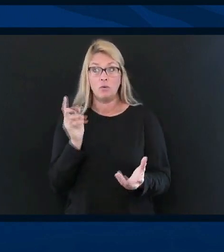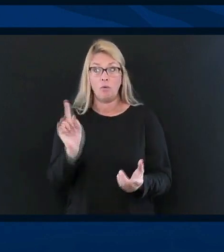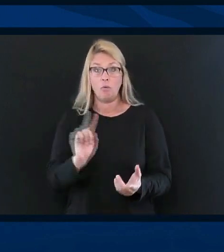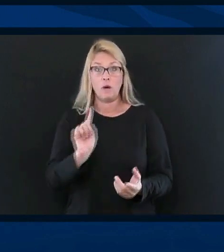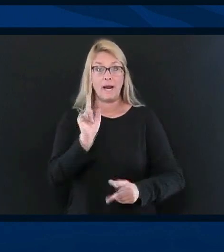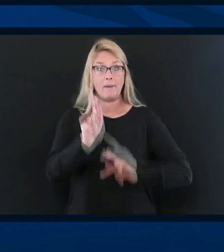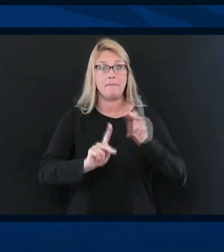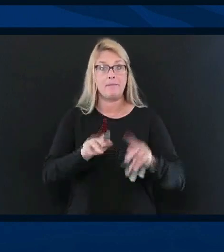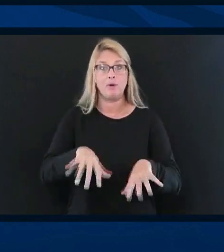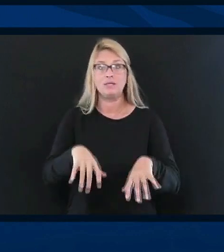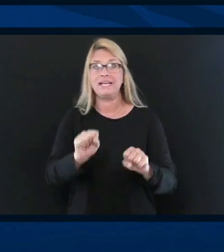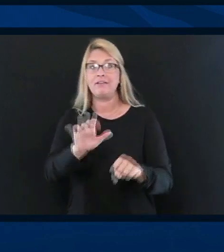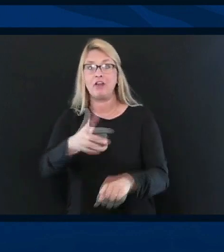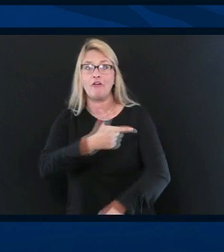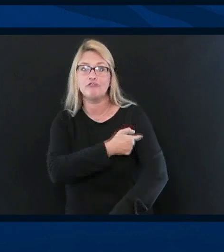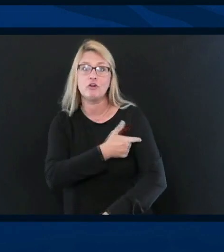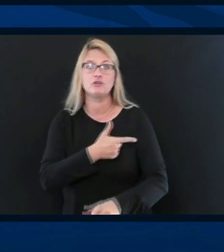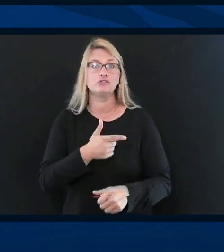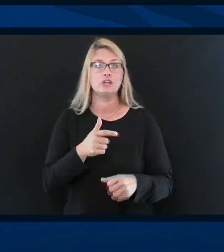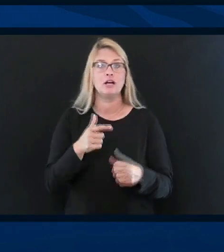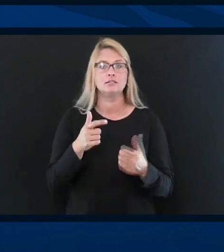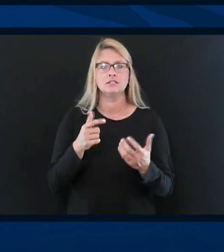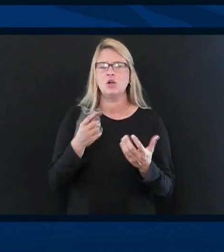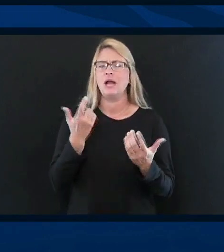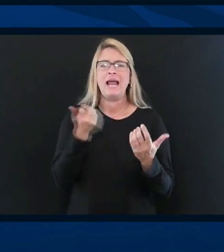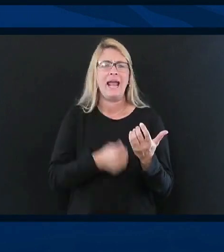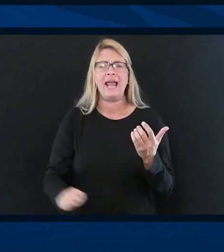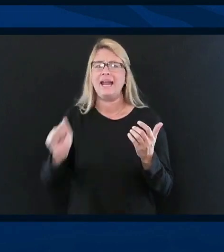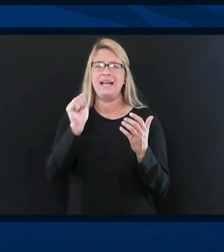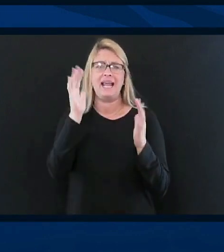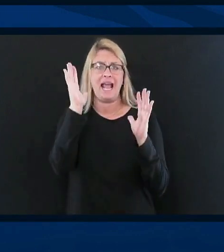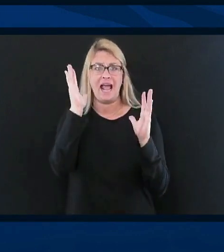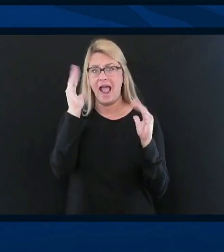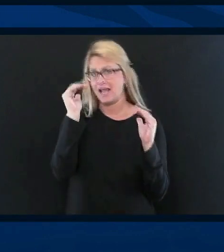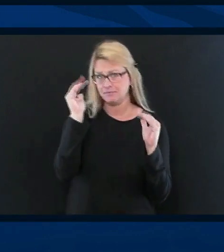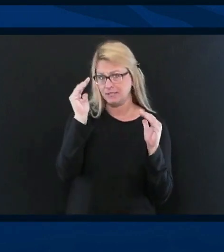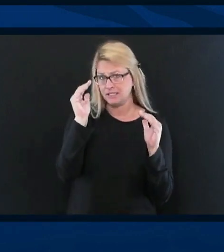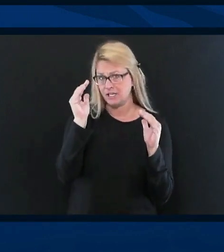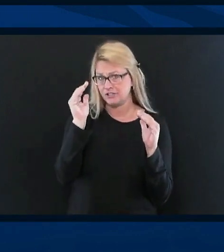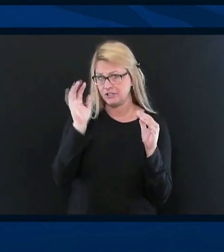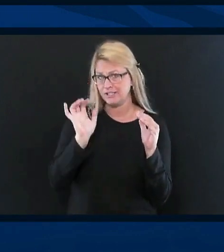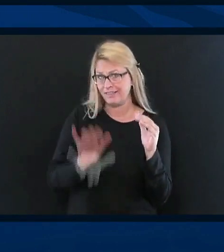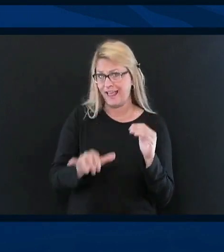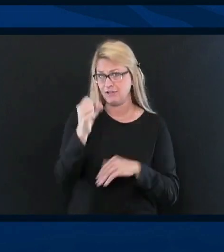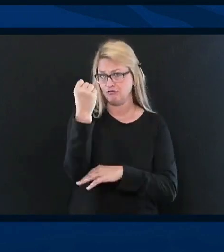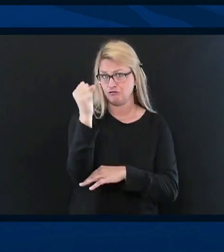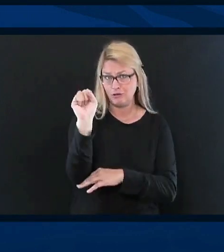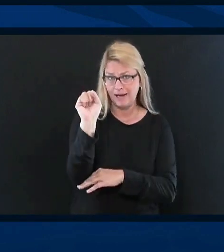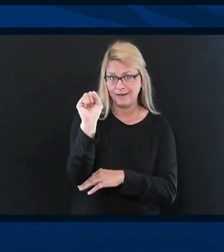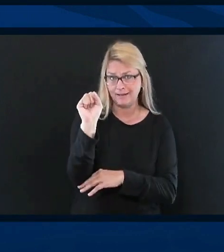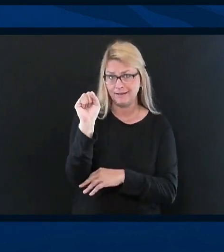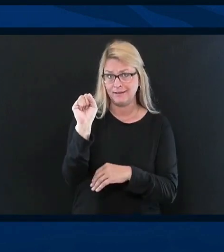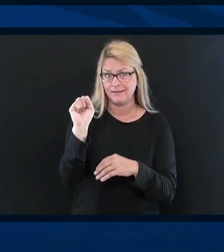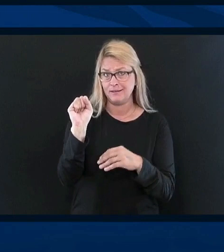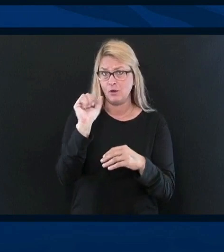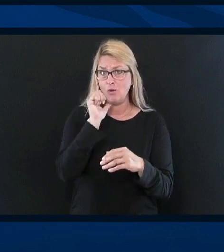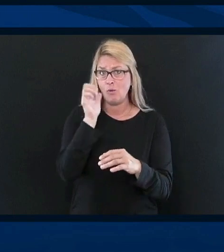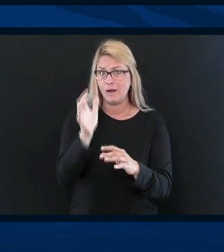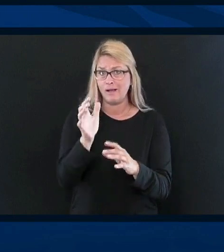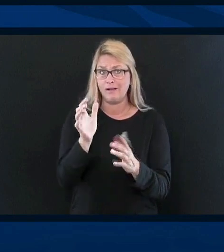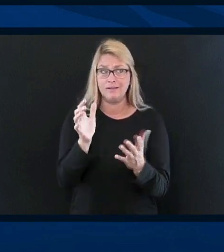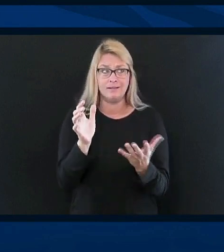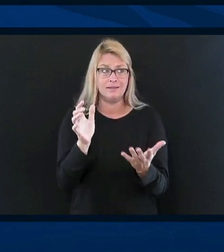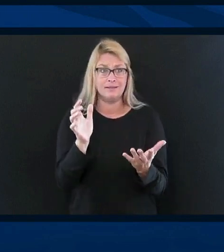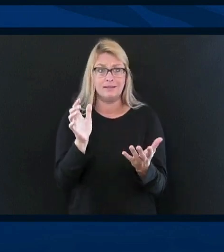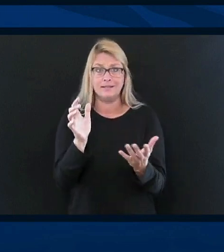get their flu shots, is there any expectation that this strike could negatively affect the administration